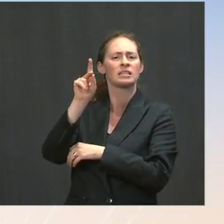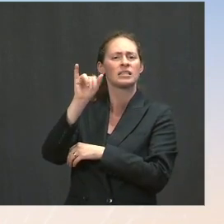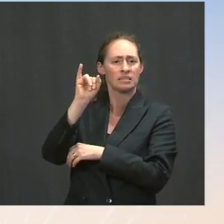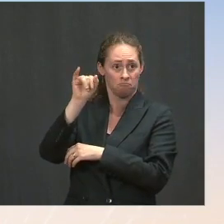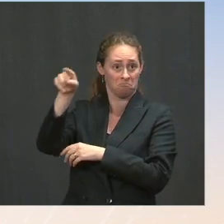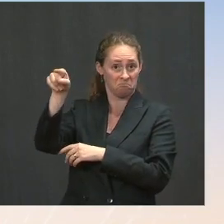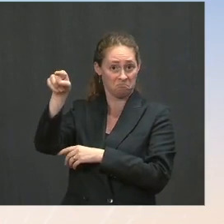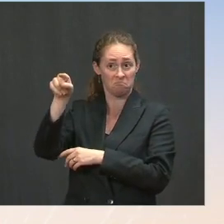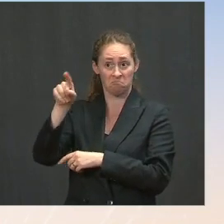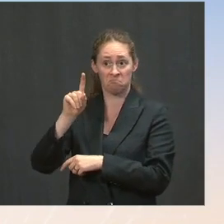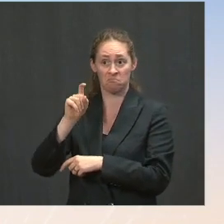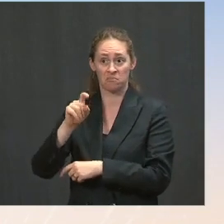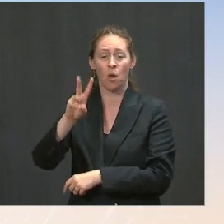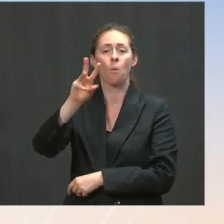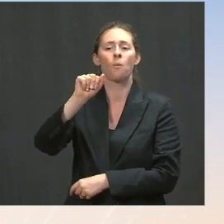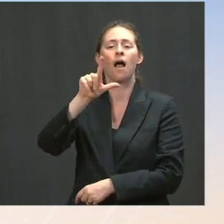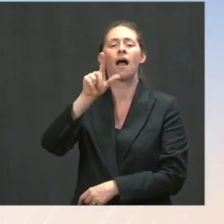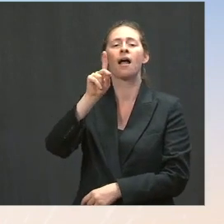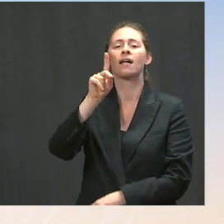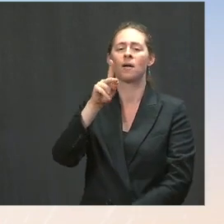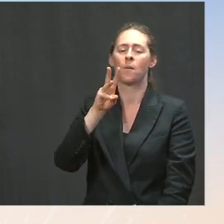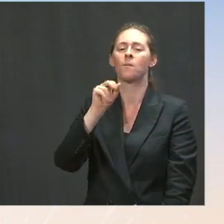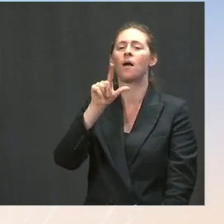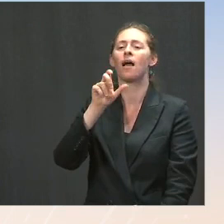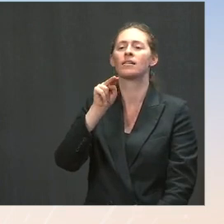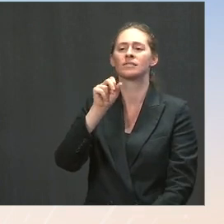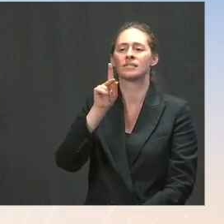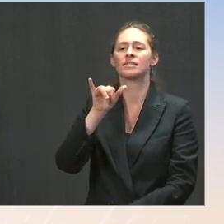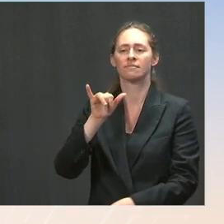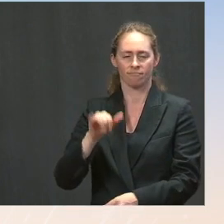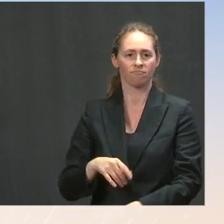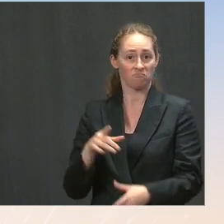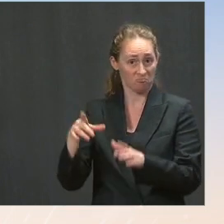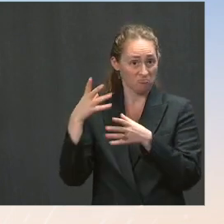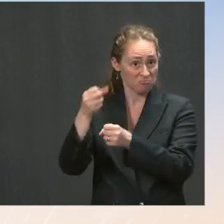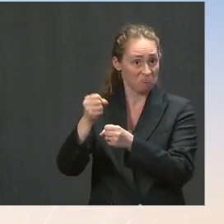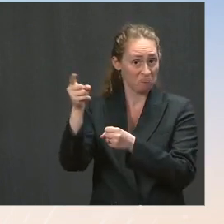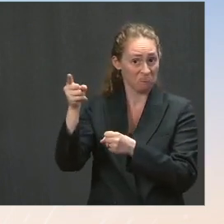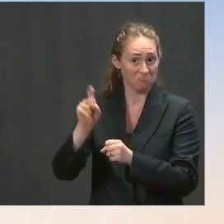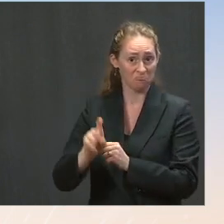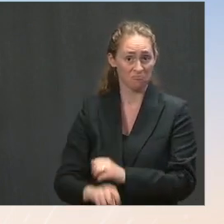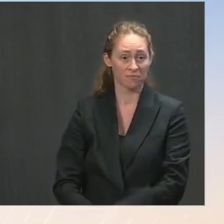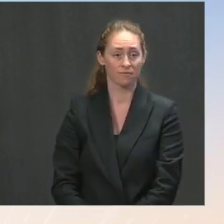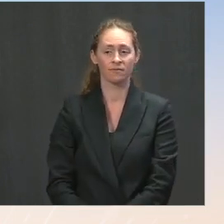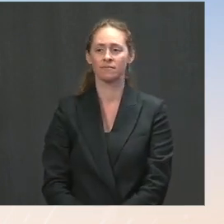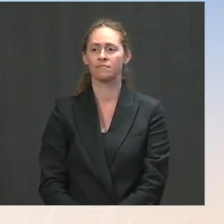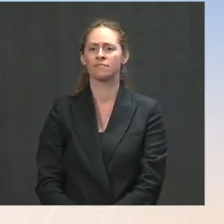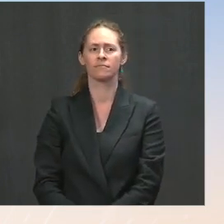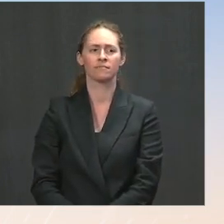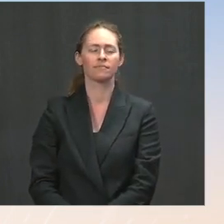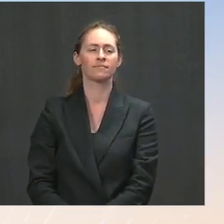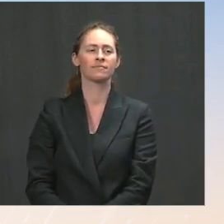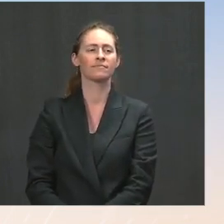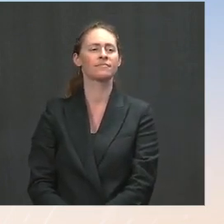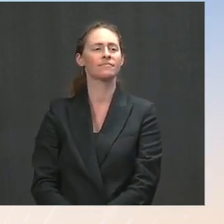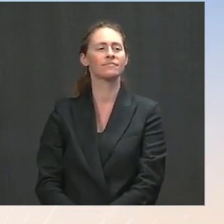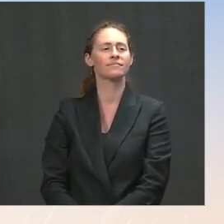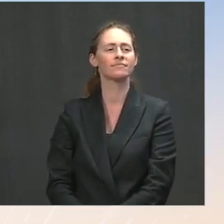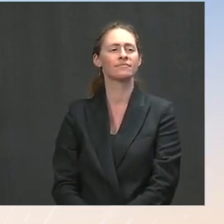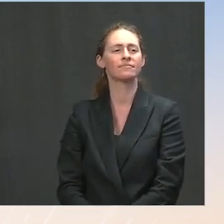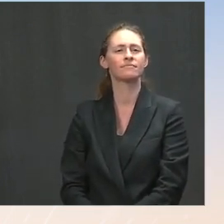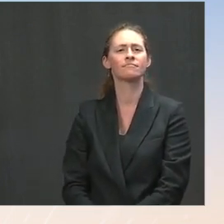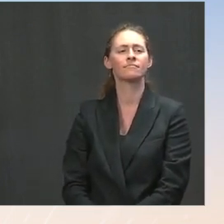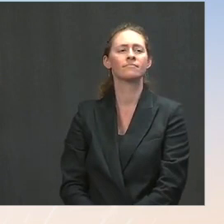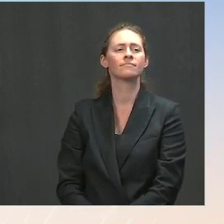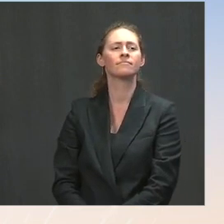President Biden on the new CDC guidance and not Dr. Walensky or Director Walensky? I think Dr. Fauci is likely in town, but also has